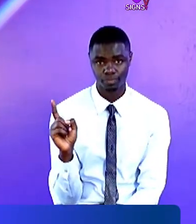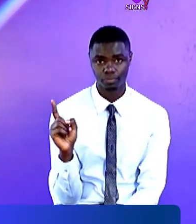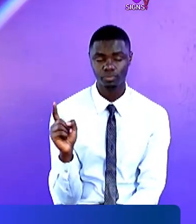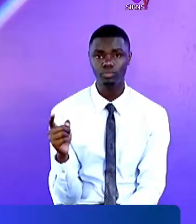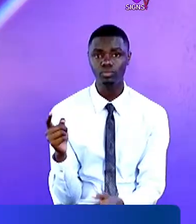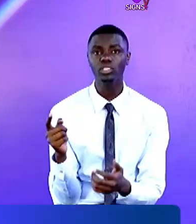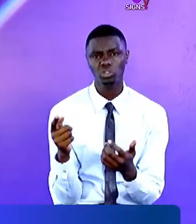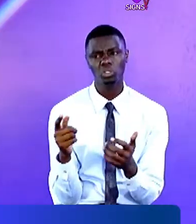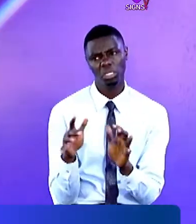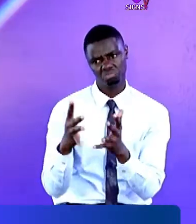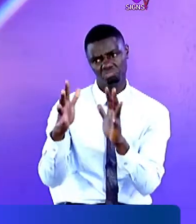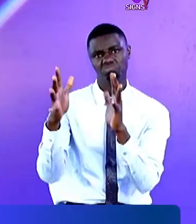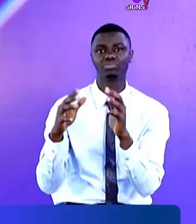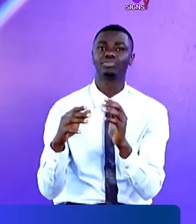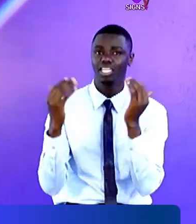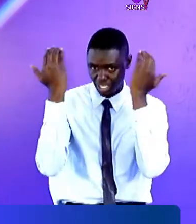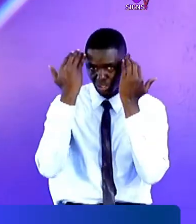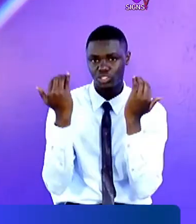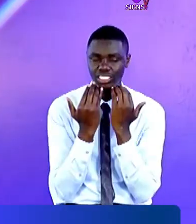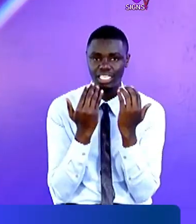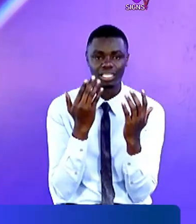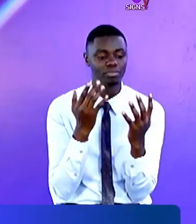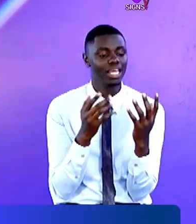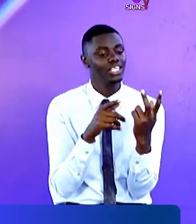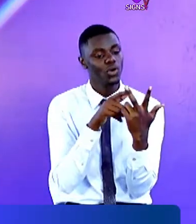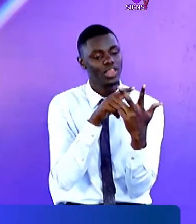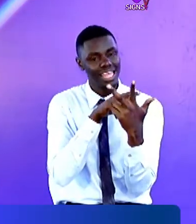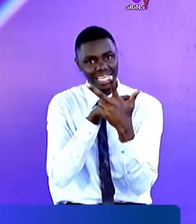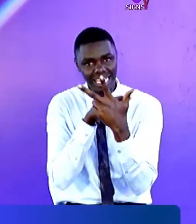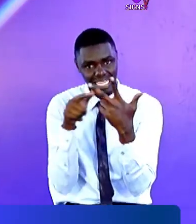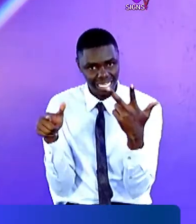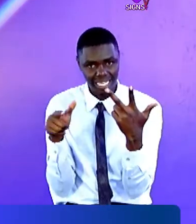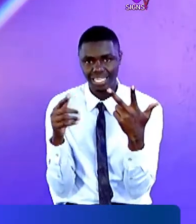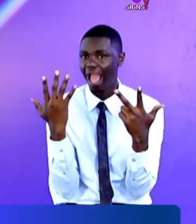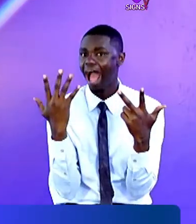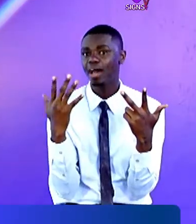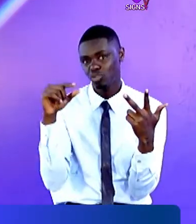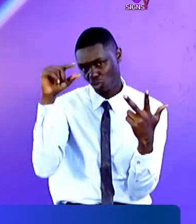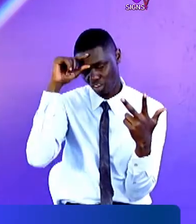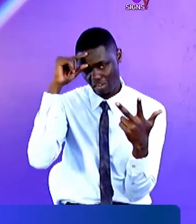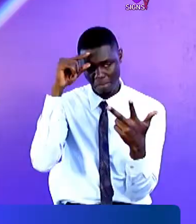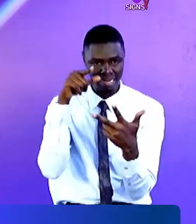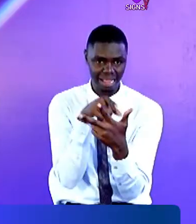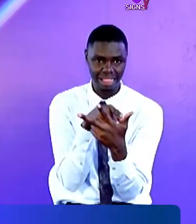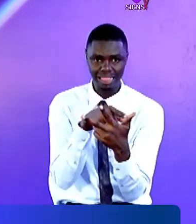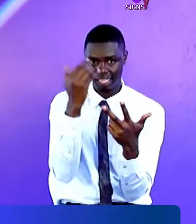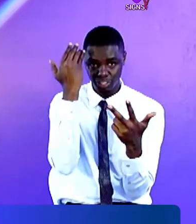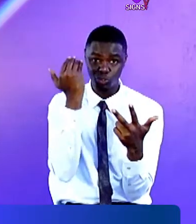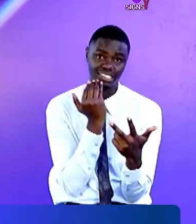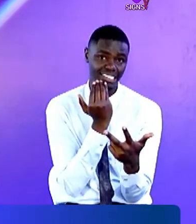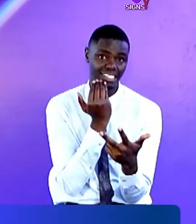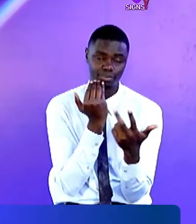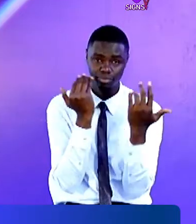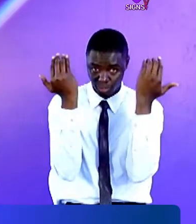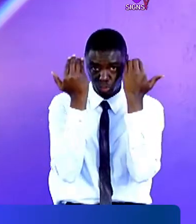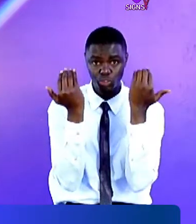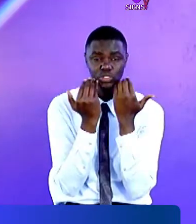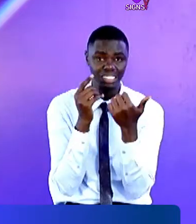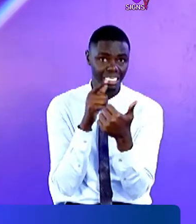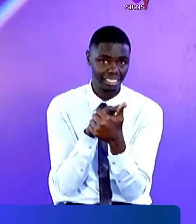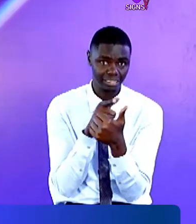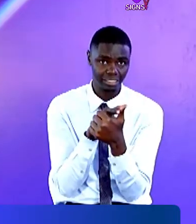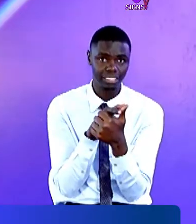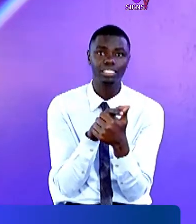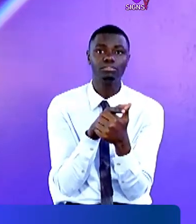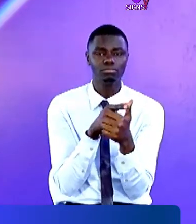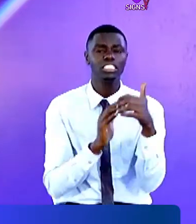let's give it to them. Among the three arms of government, this is the only arm of government that